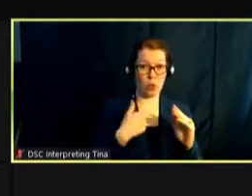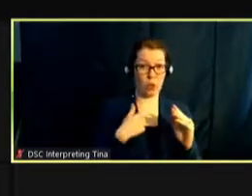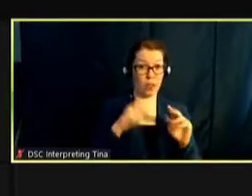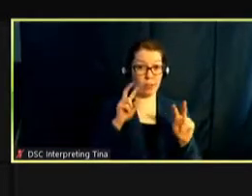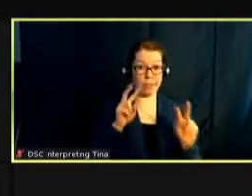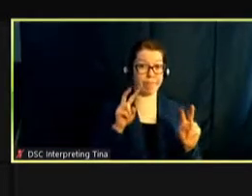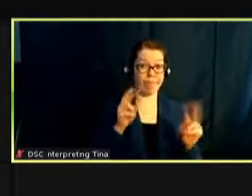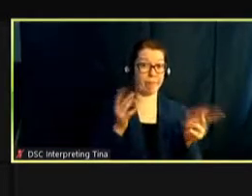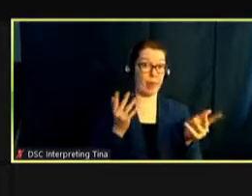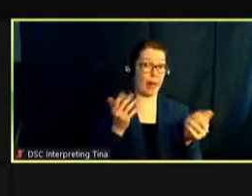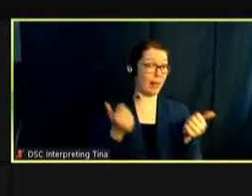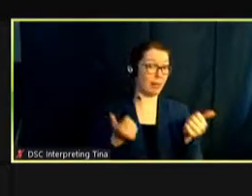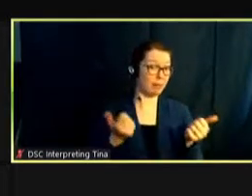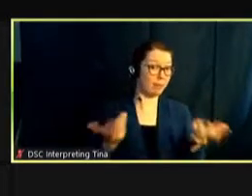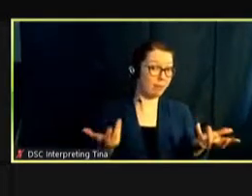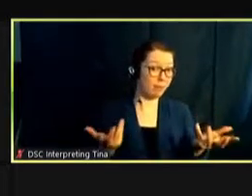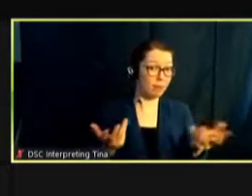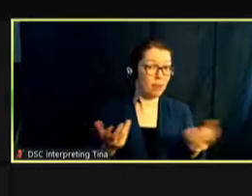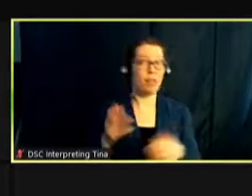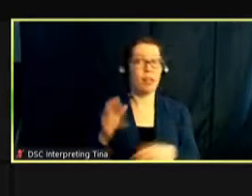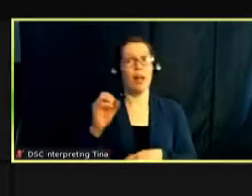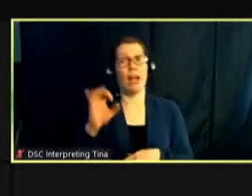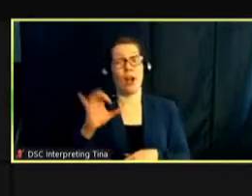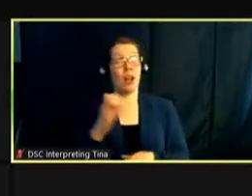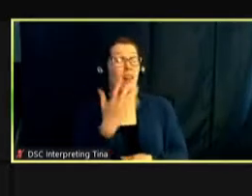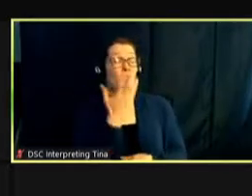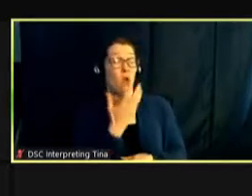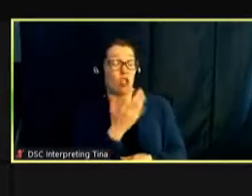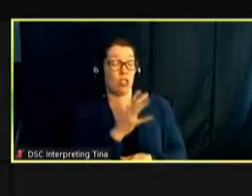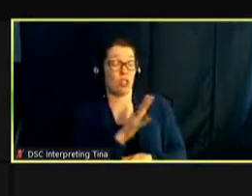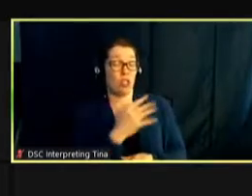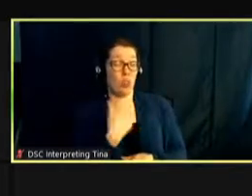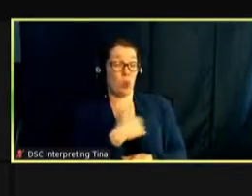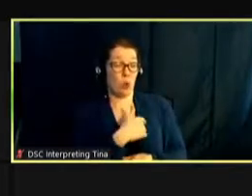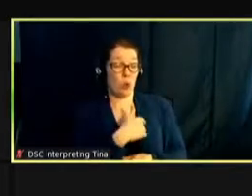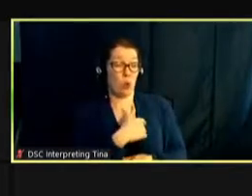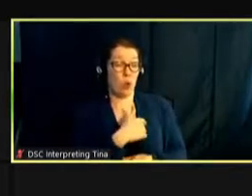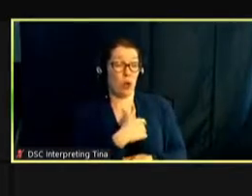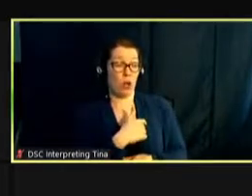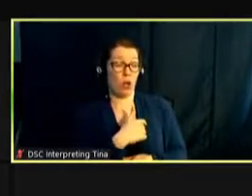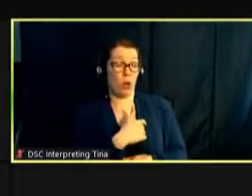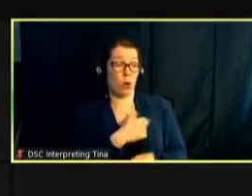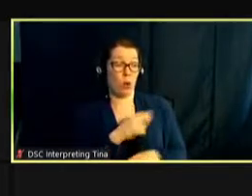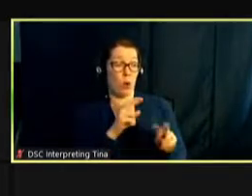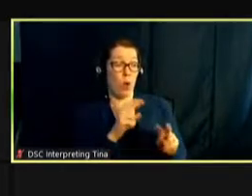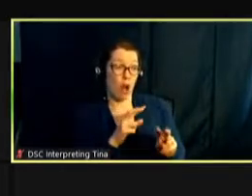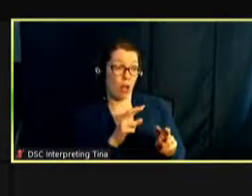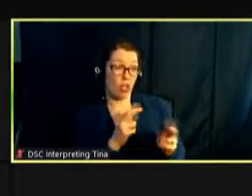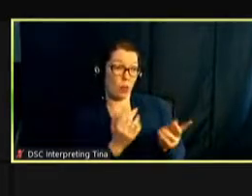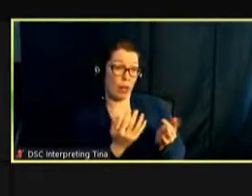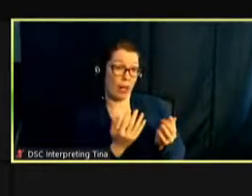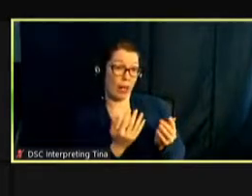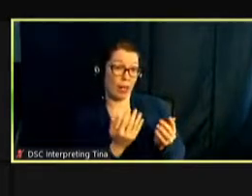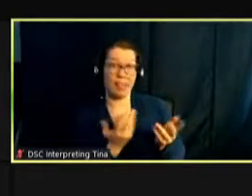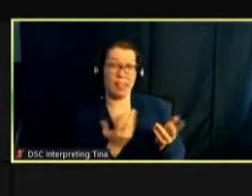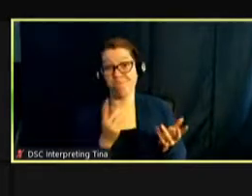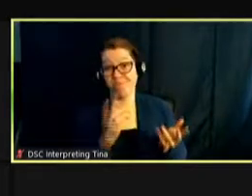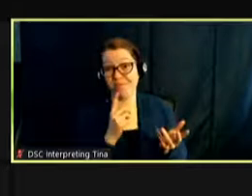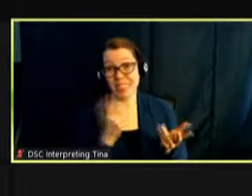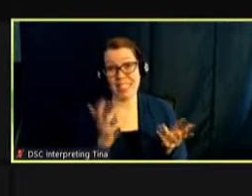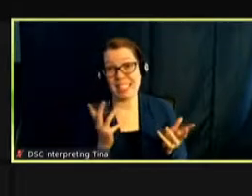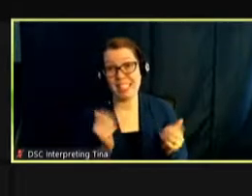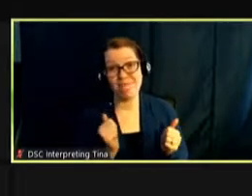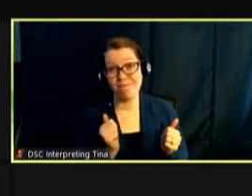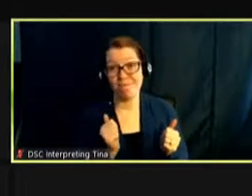Well, Mel, unfortunately, I think we're in a watch and wait. You know, we were pretty excited.